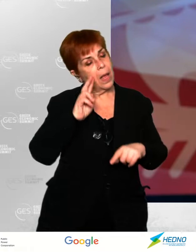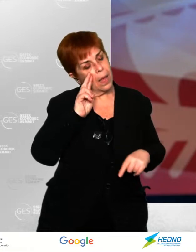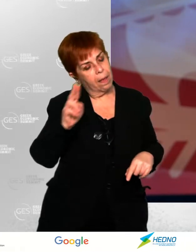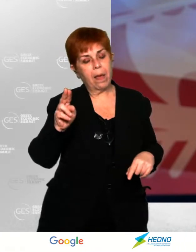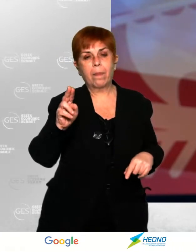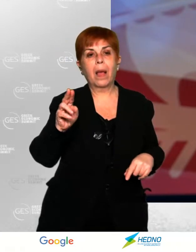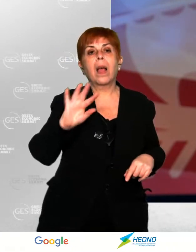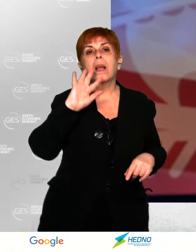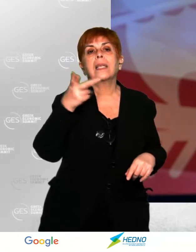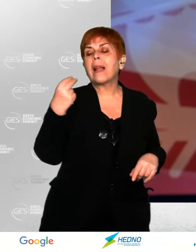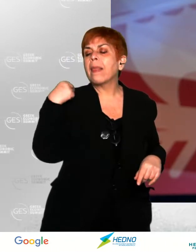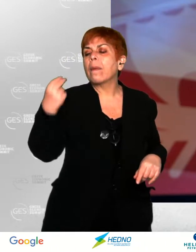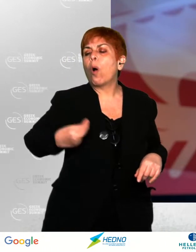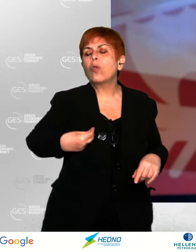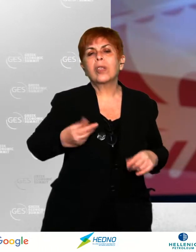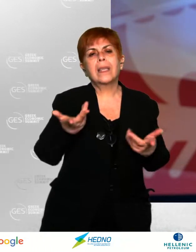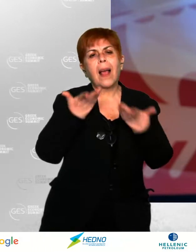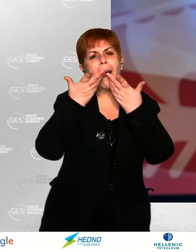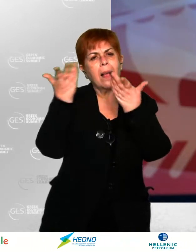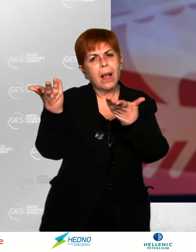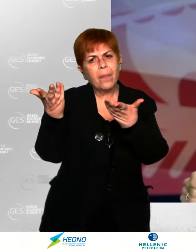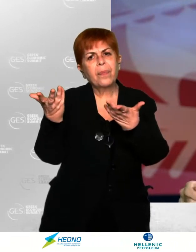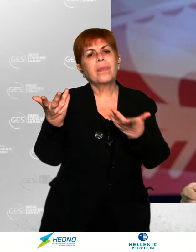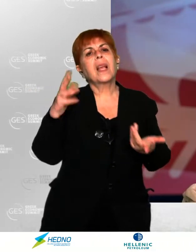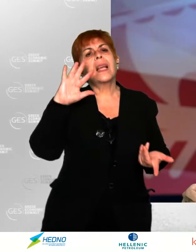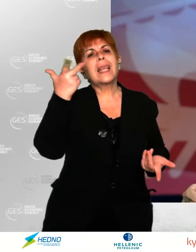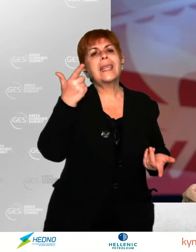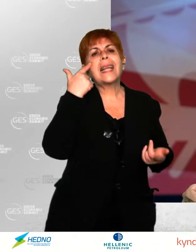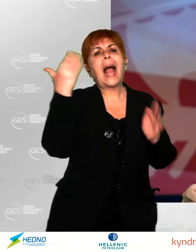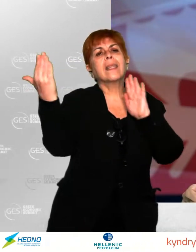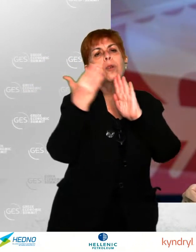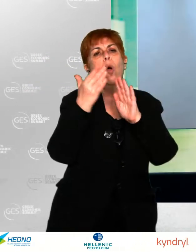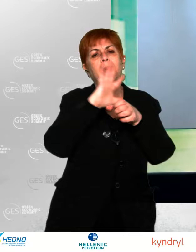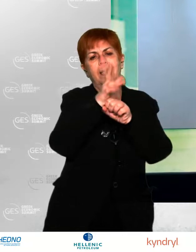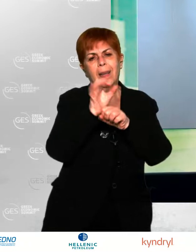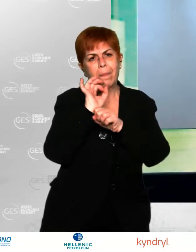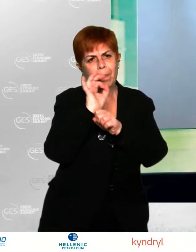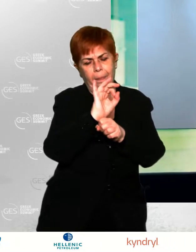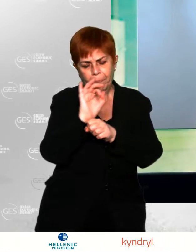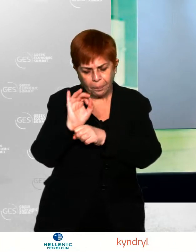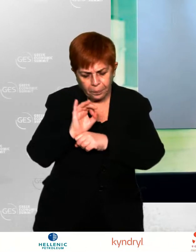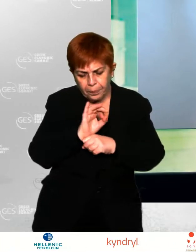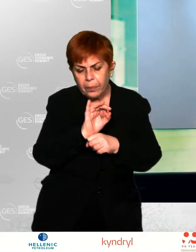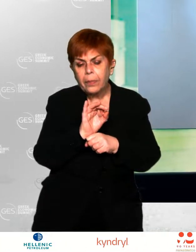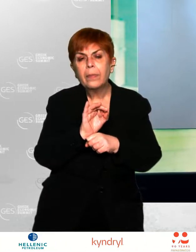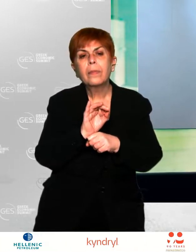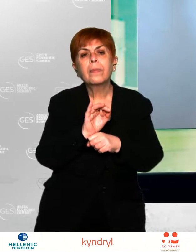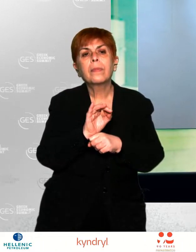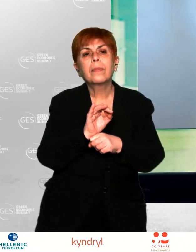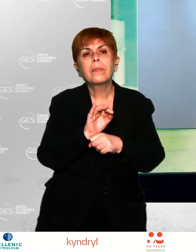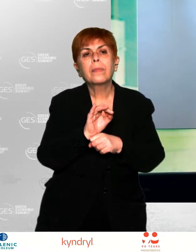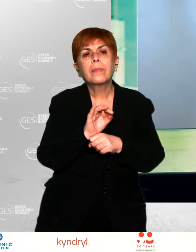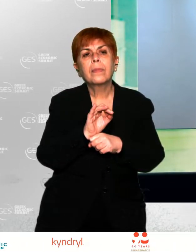to avoiding the pandemic, the health crisis turning into a social and economic crisis. And many